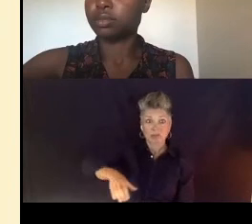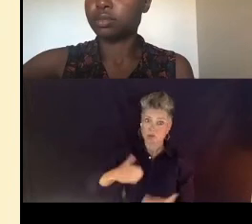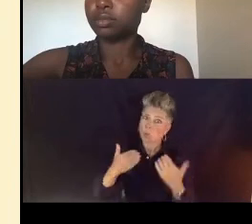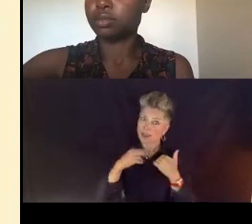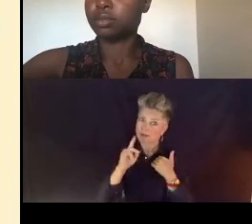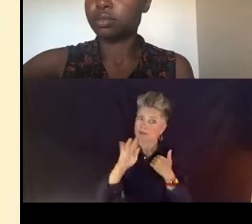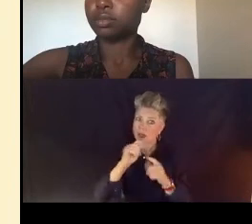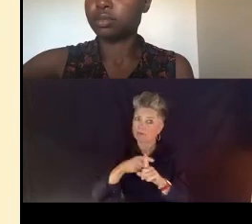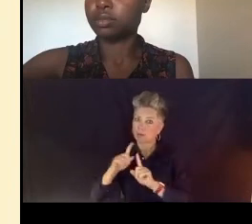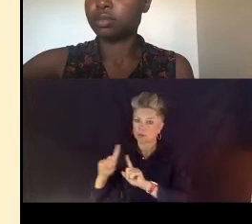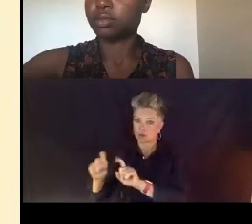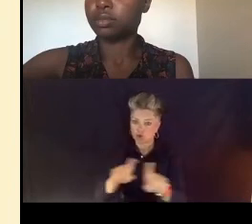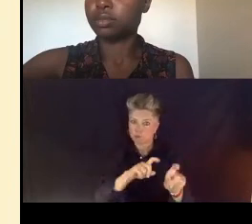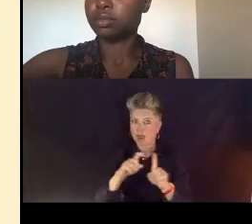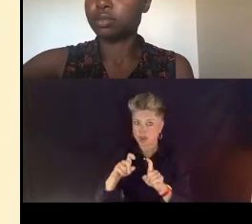bike data.